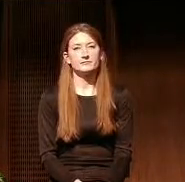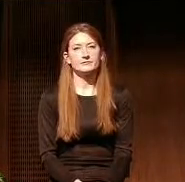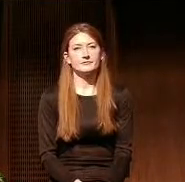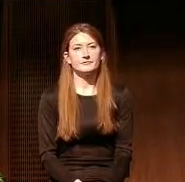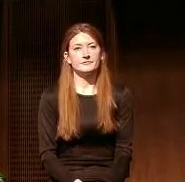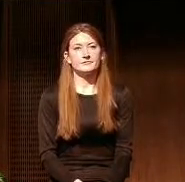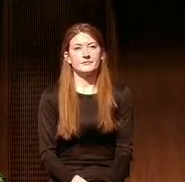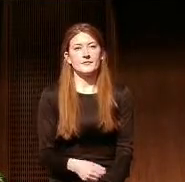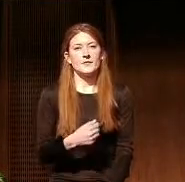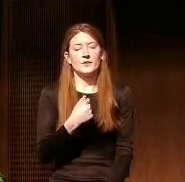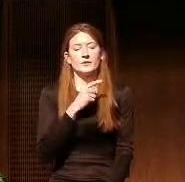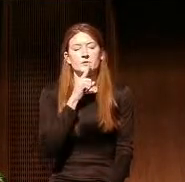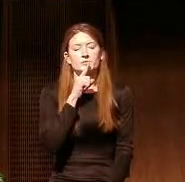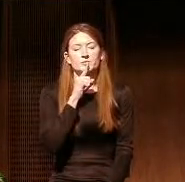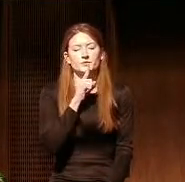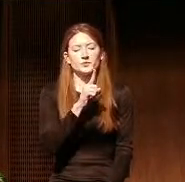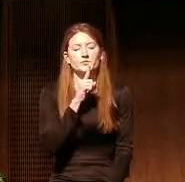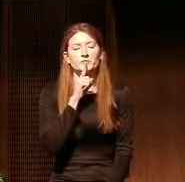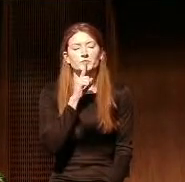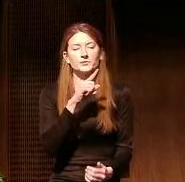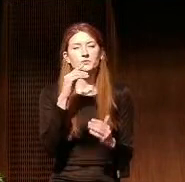well, I truly hope that